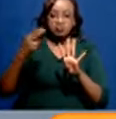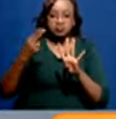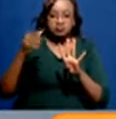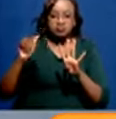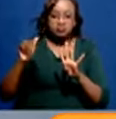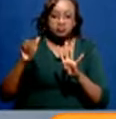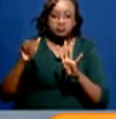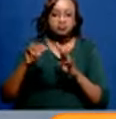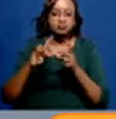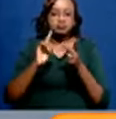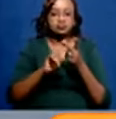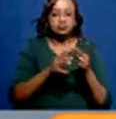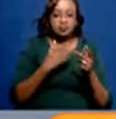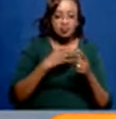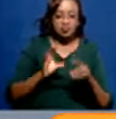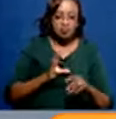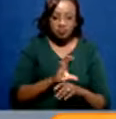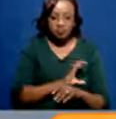we've got a